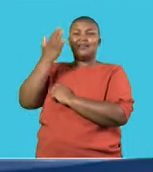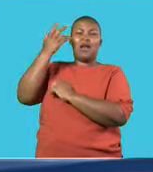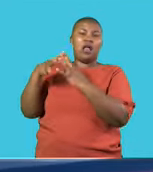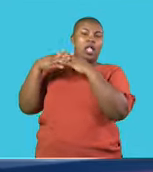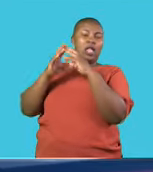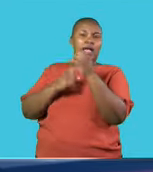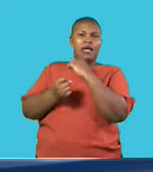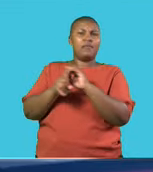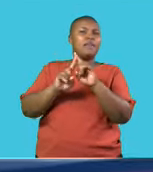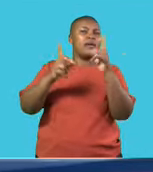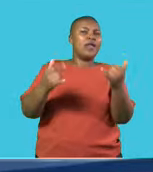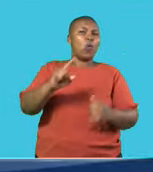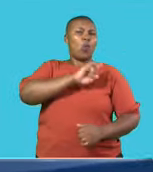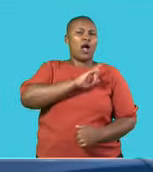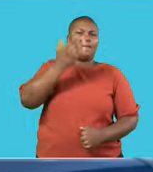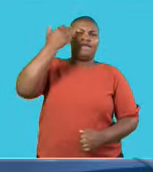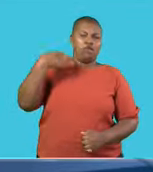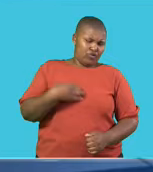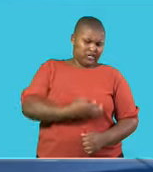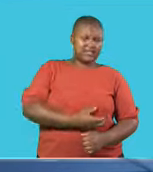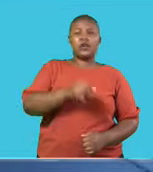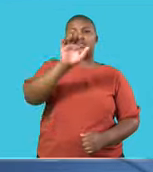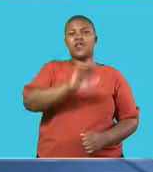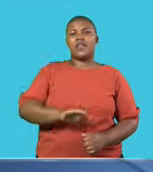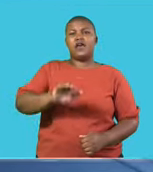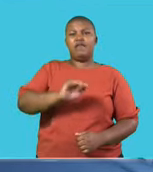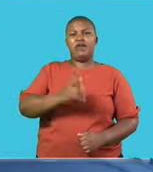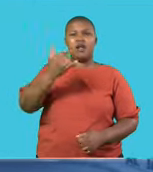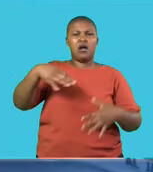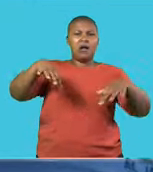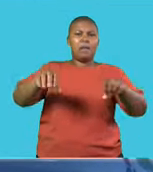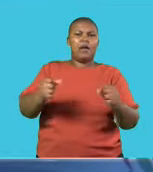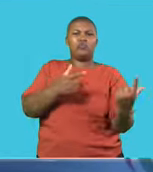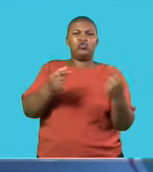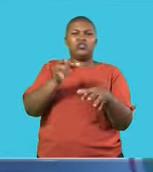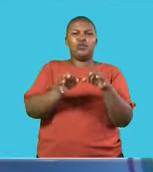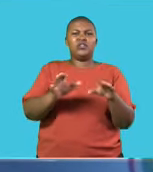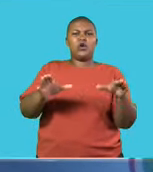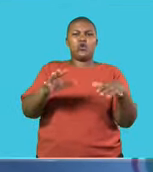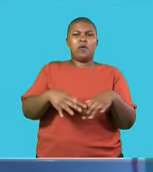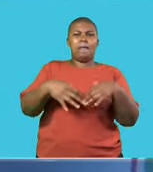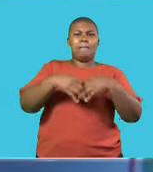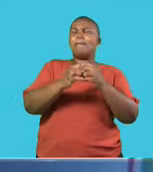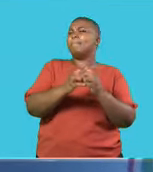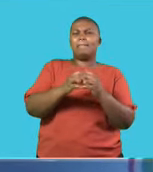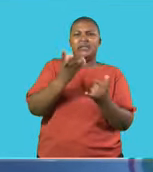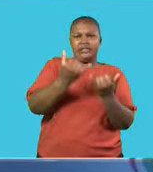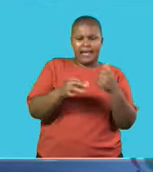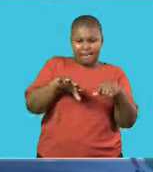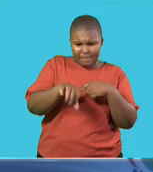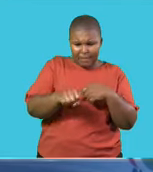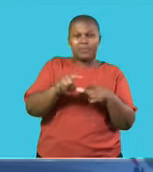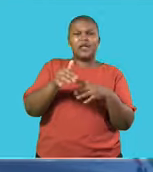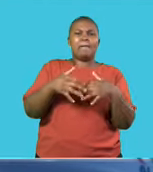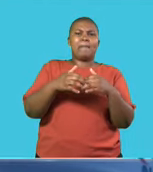former president of the country embark on that vehicle and find a political home? So we are here. And